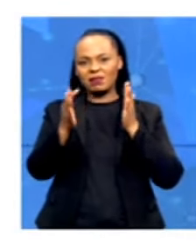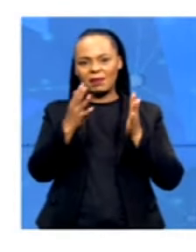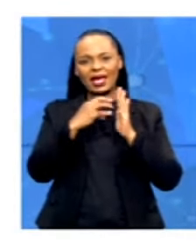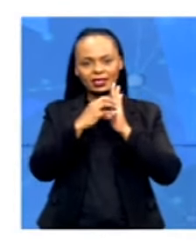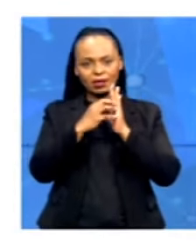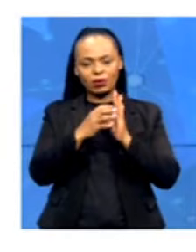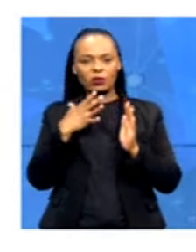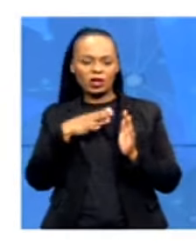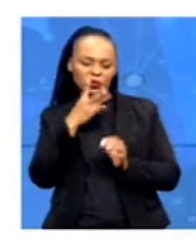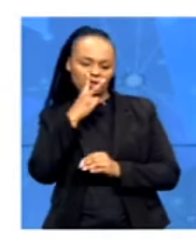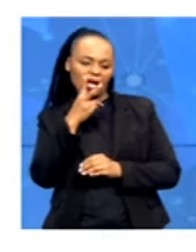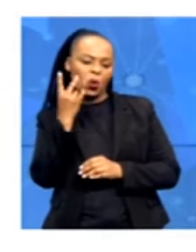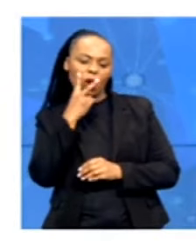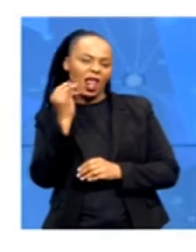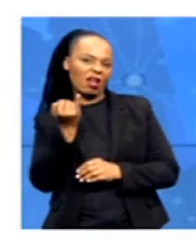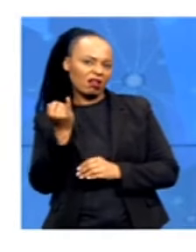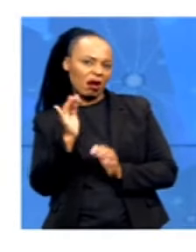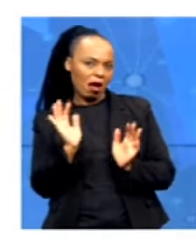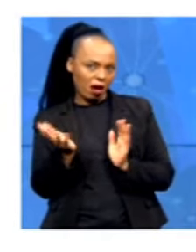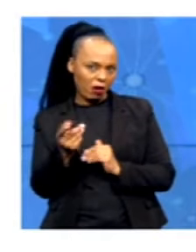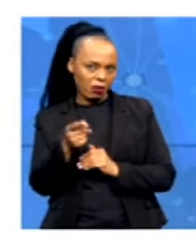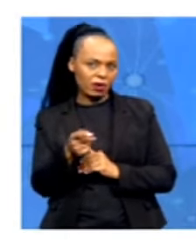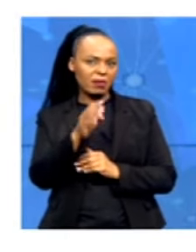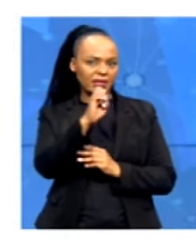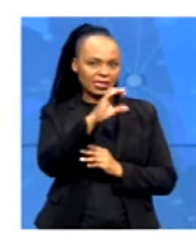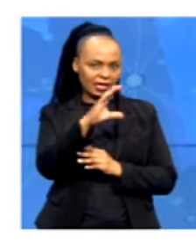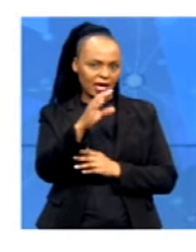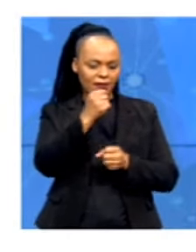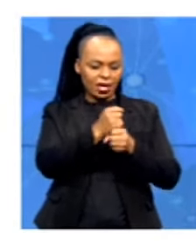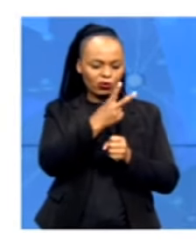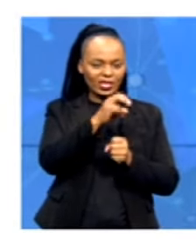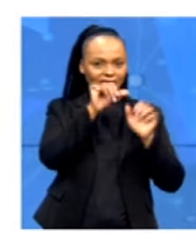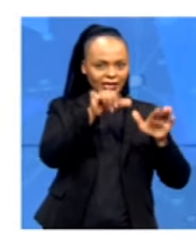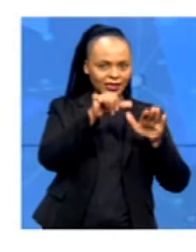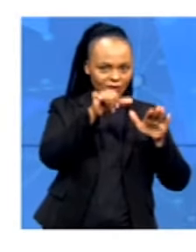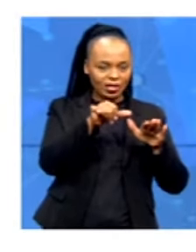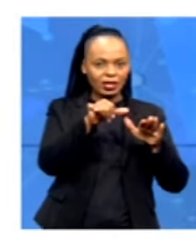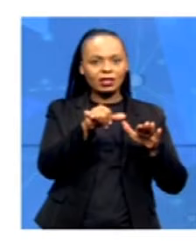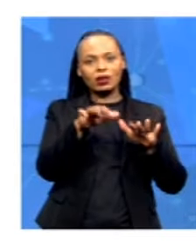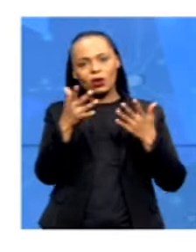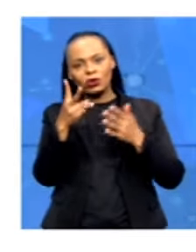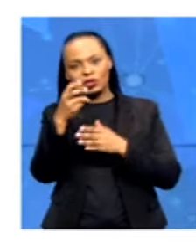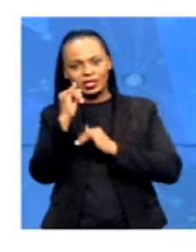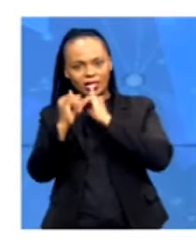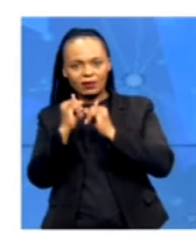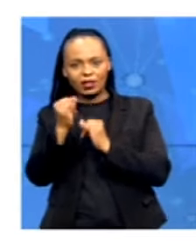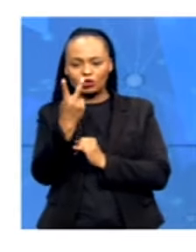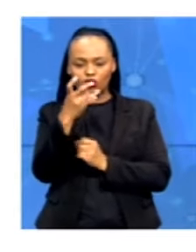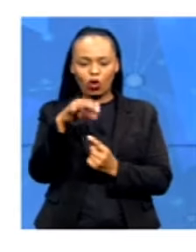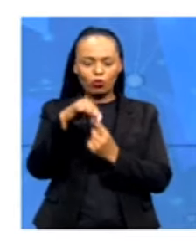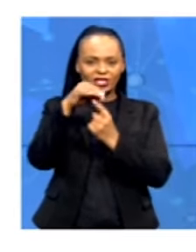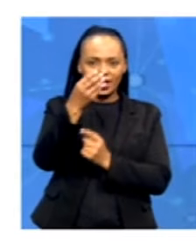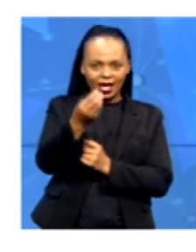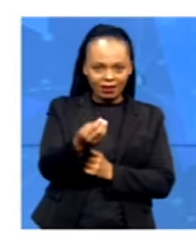the Eastern Cape from 2016 or 2011, which is the two options that you've got, you're able to get all that information. So we've also taken